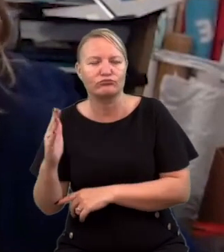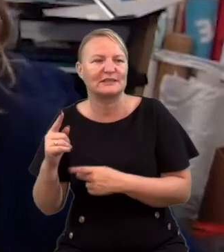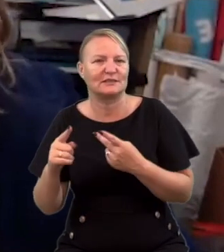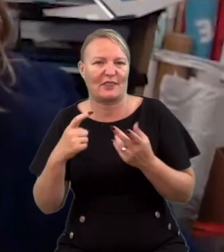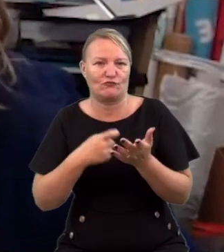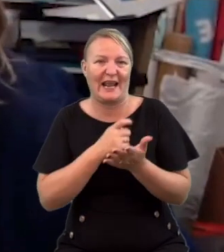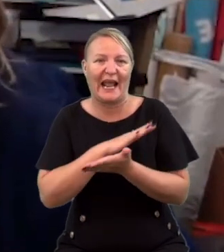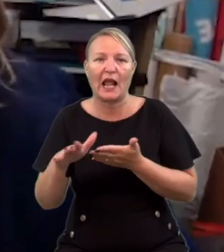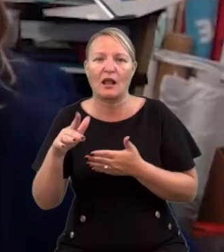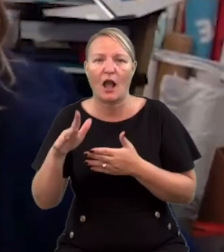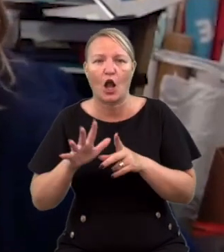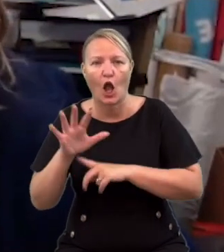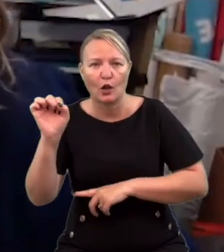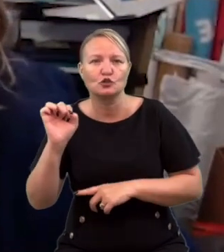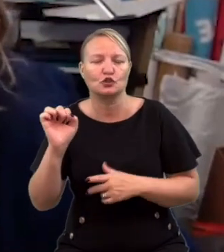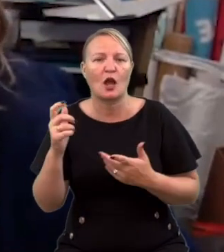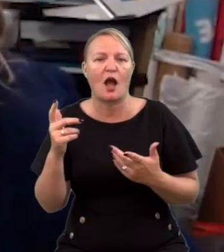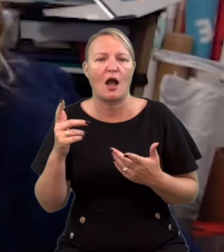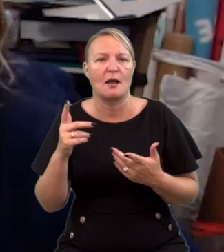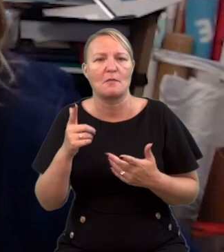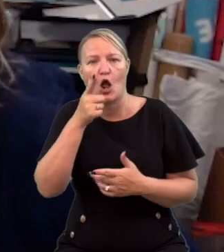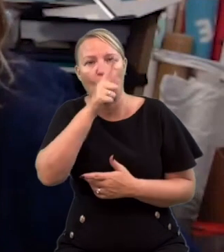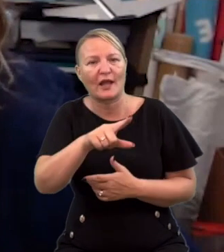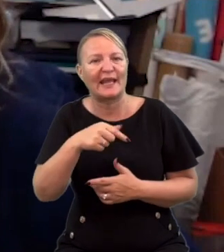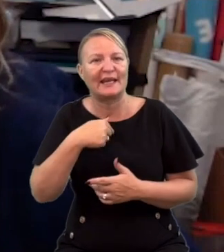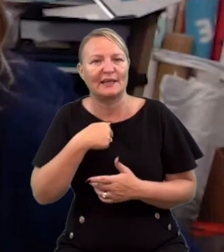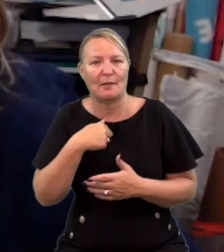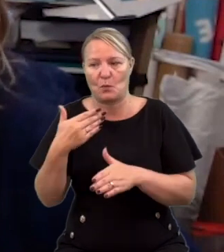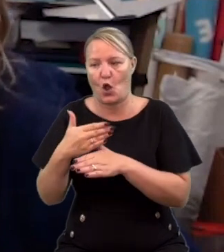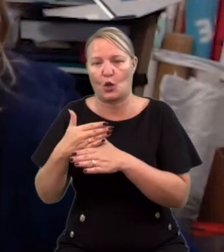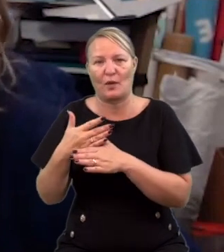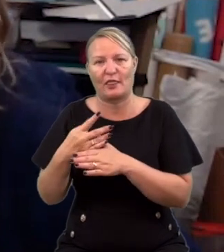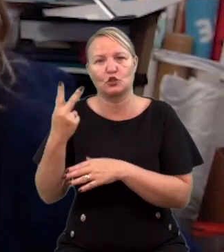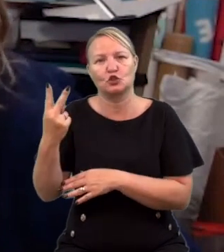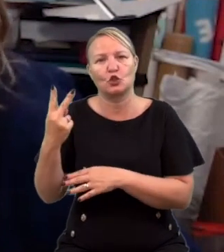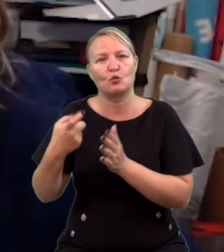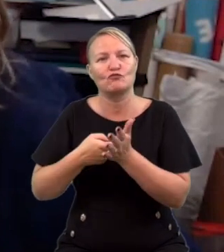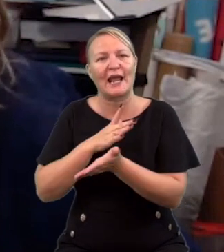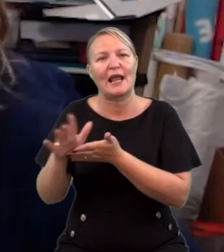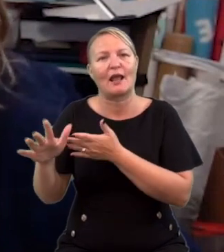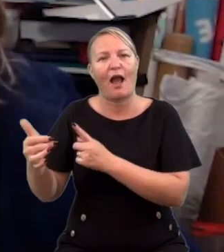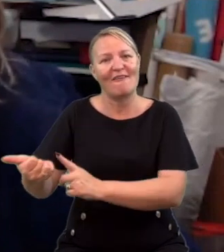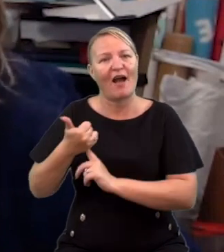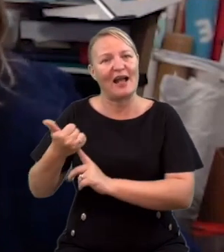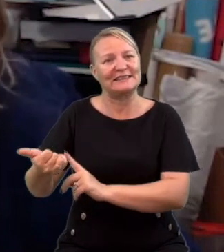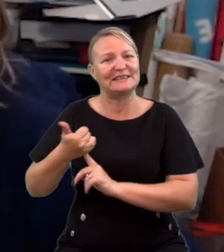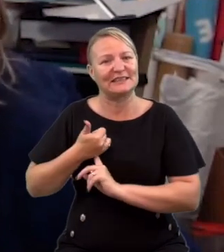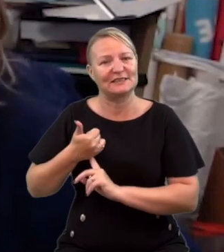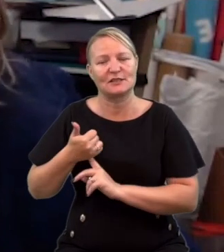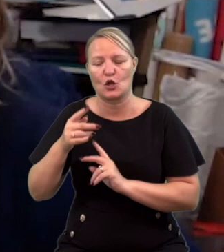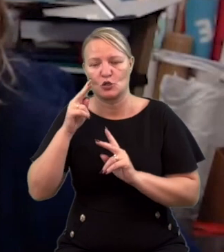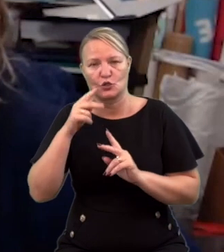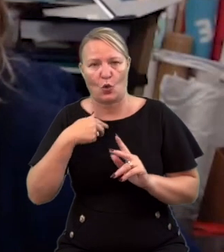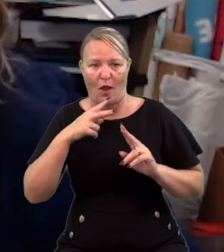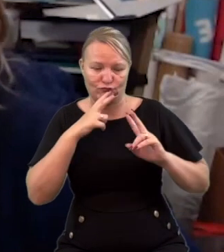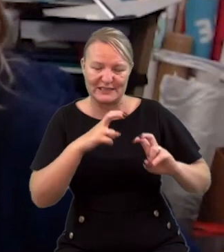in libraries into Rohingya culture, but also I've been lucky enough to work very closely with 2 Rohingya advisors who've